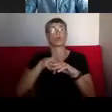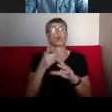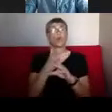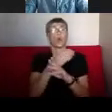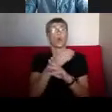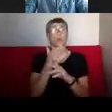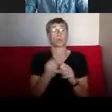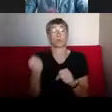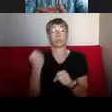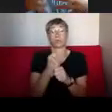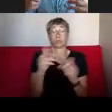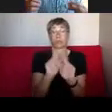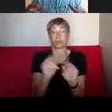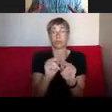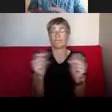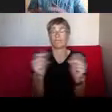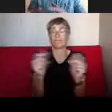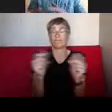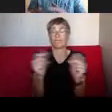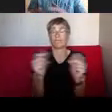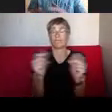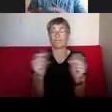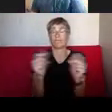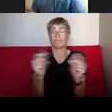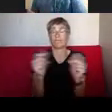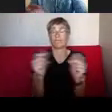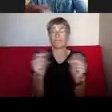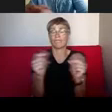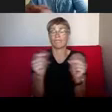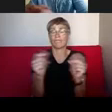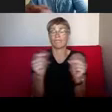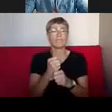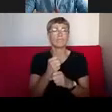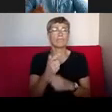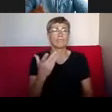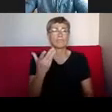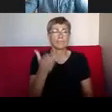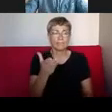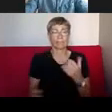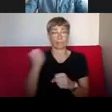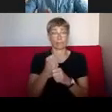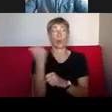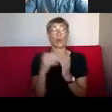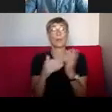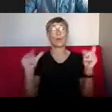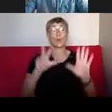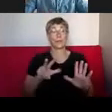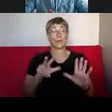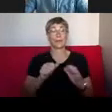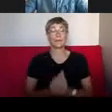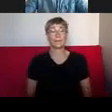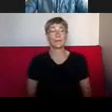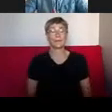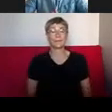since 2008. We work in bringing innovative methodologies that could help creating, maintaining, or improving the